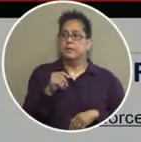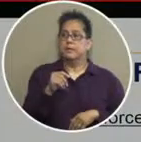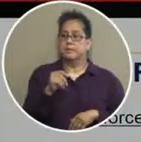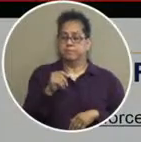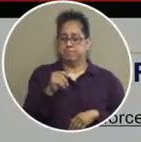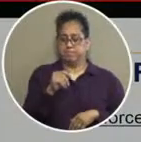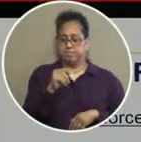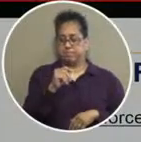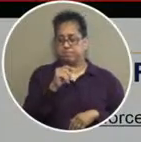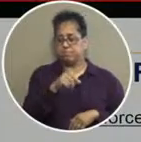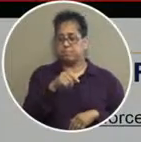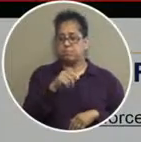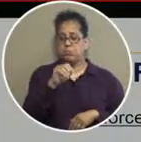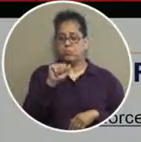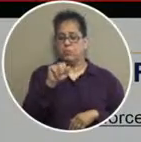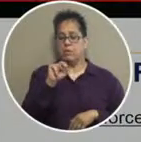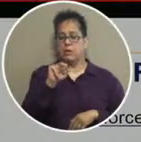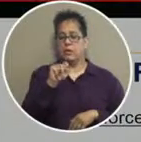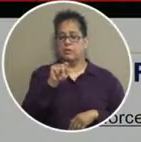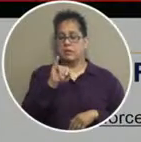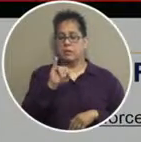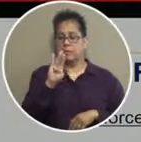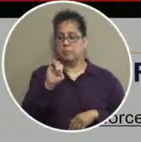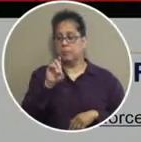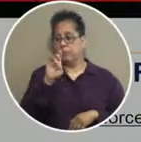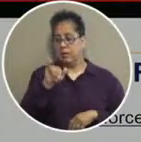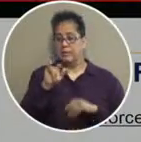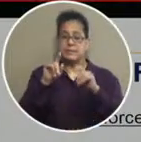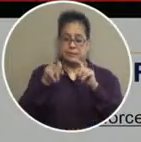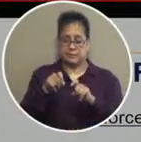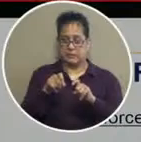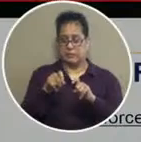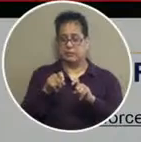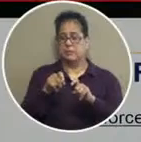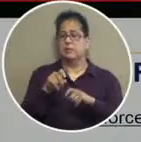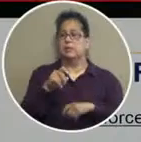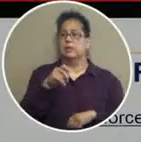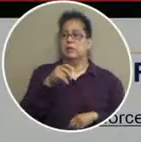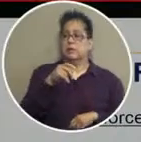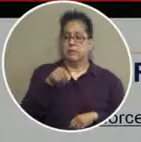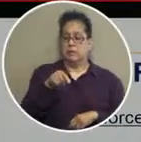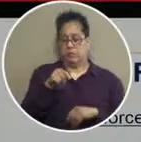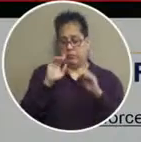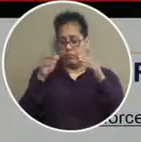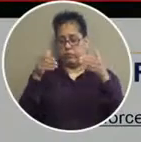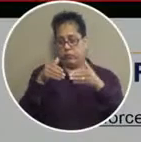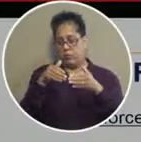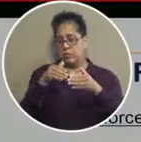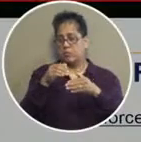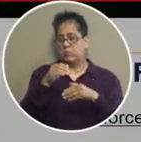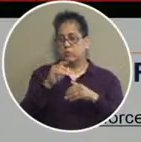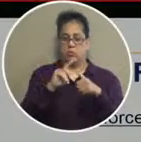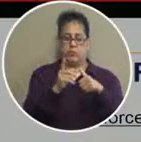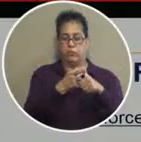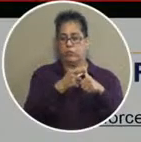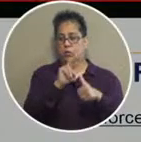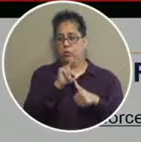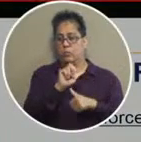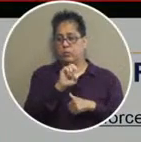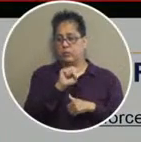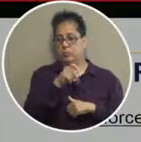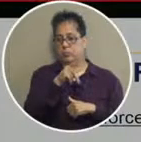We began antibody testing for our workforce through focus on our first